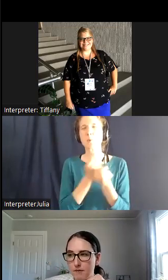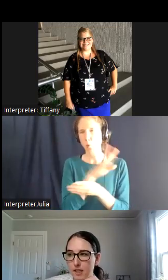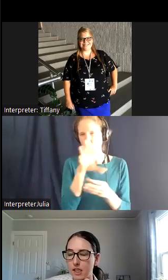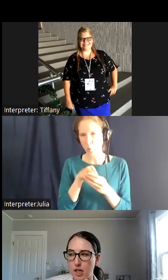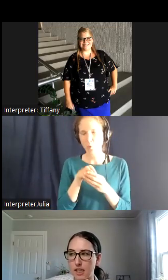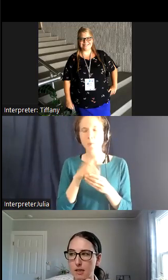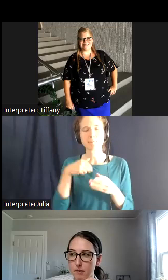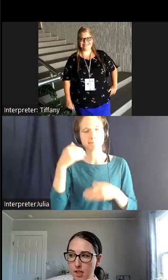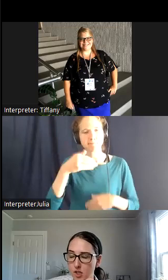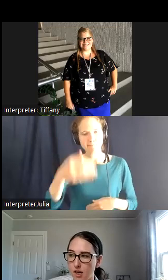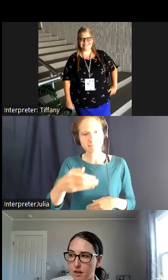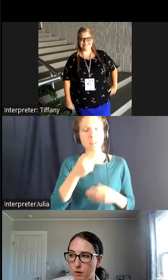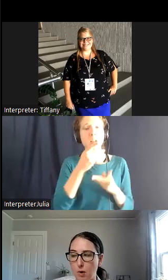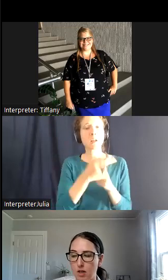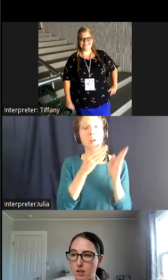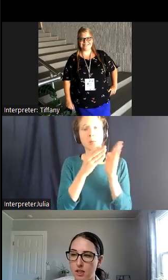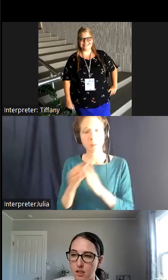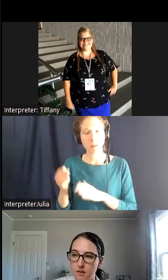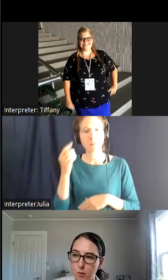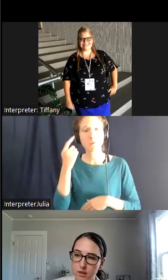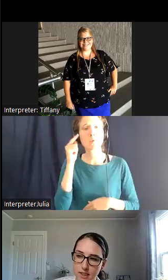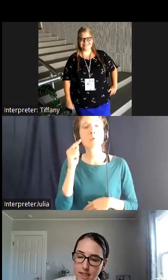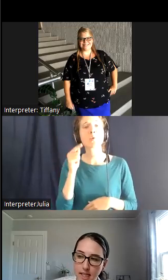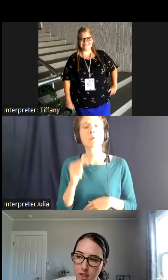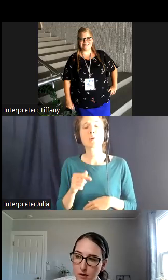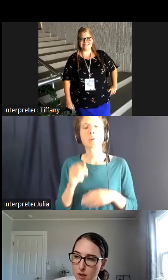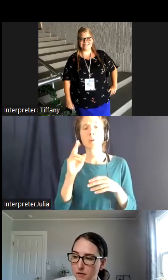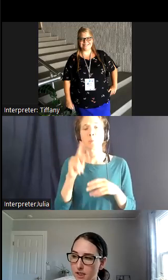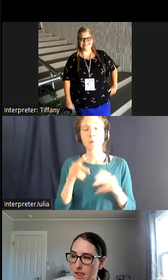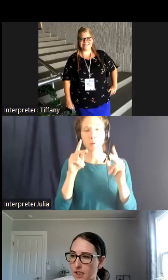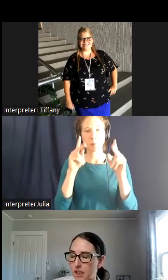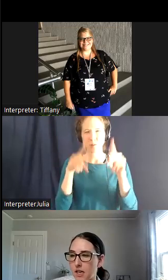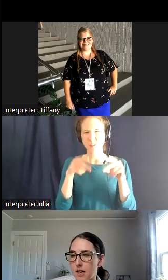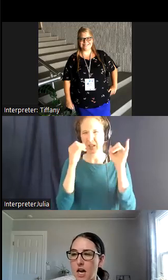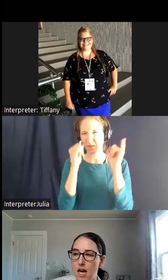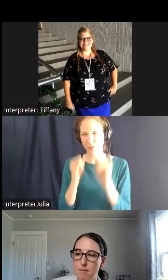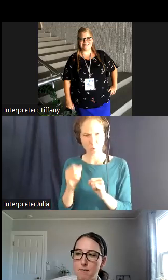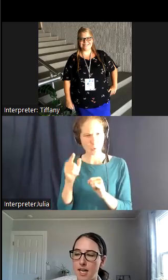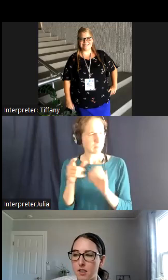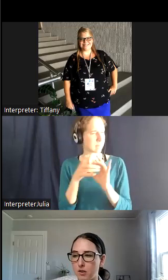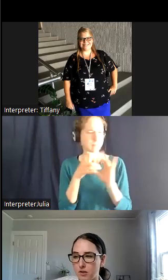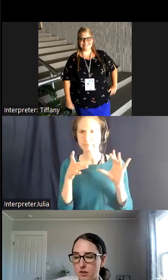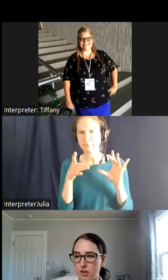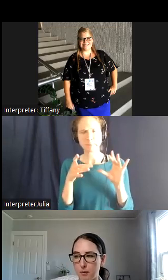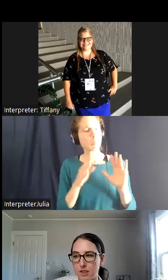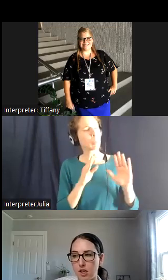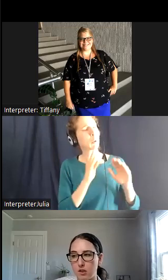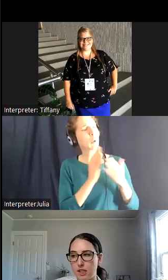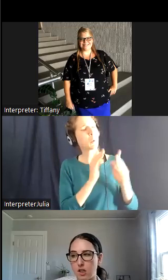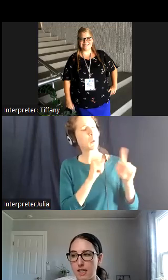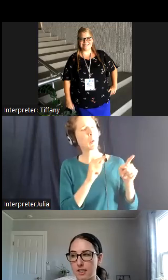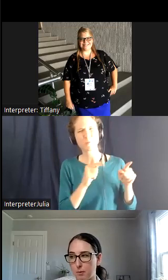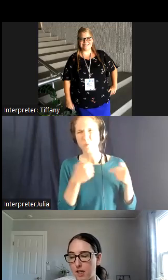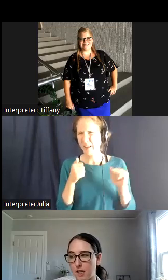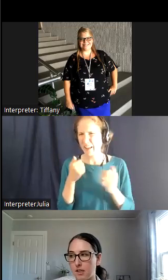are specifically addressing prevention of and response to an individual disengaging from services. Care plans are